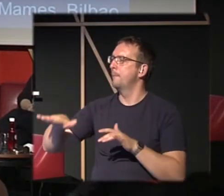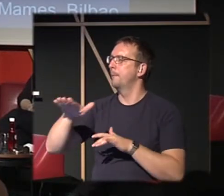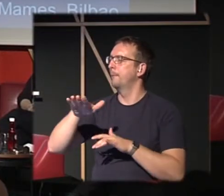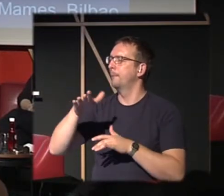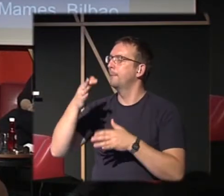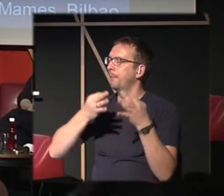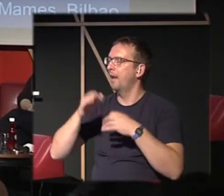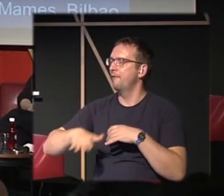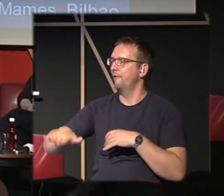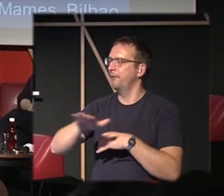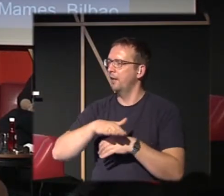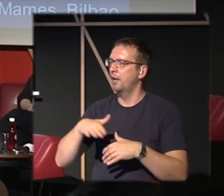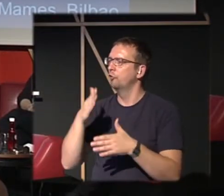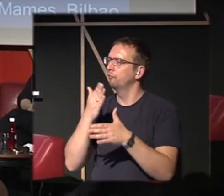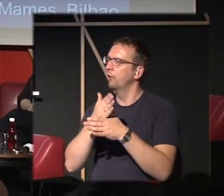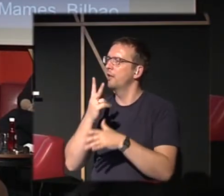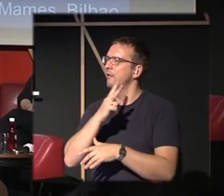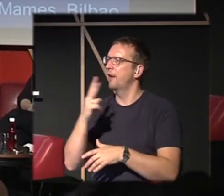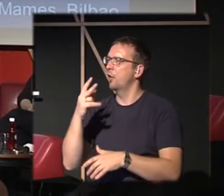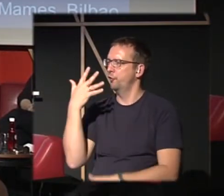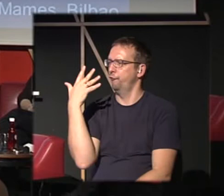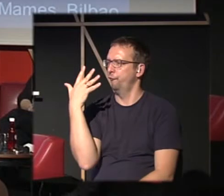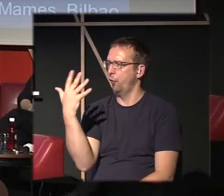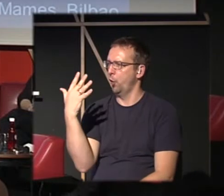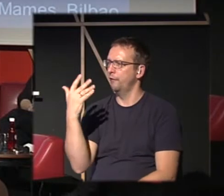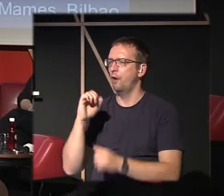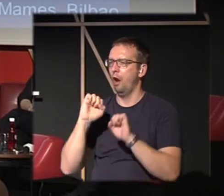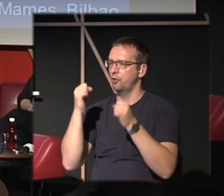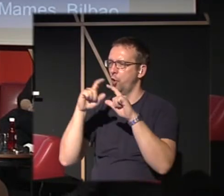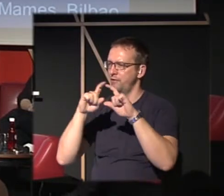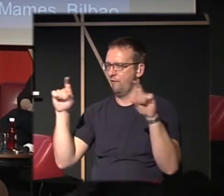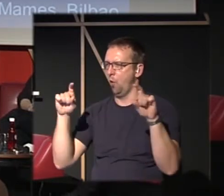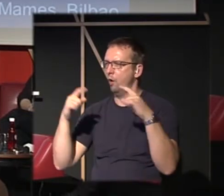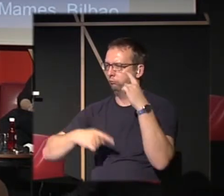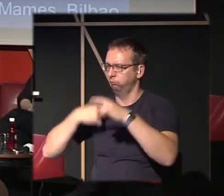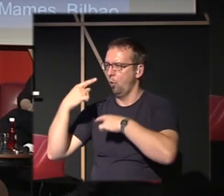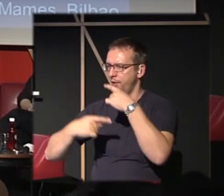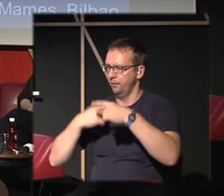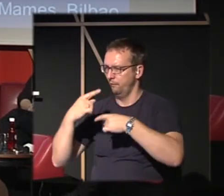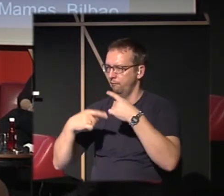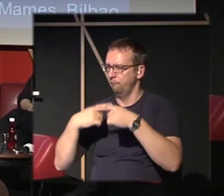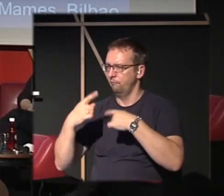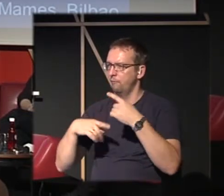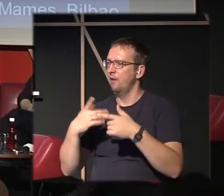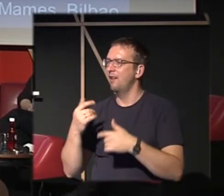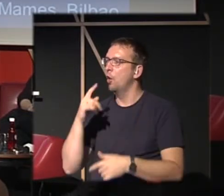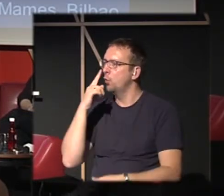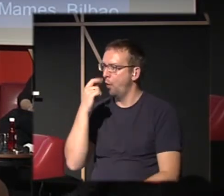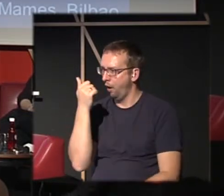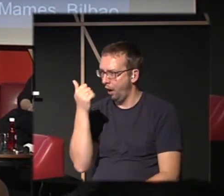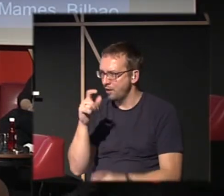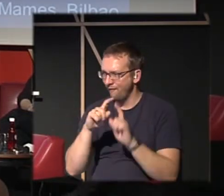since 2005. What sort of support do you receive from the associations, from the leagues and the clubs within England and